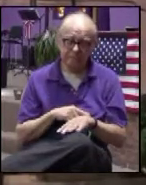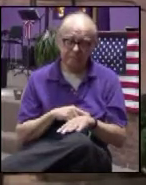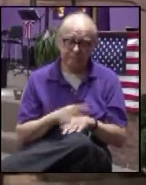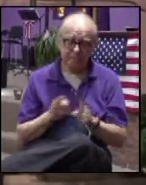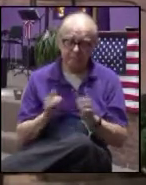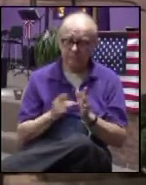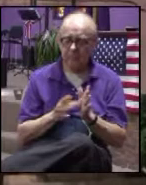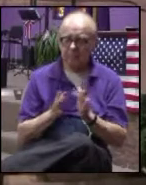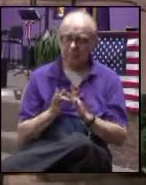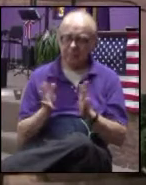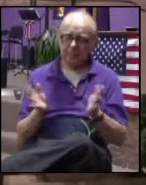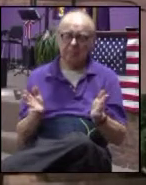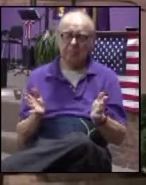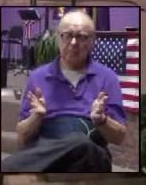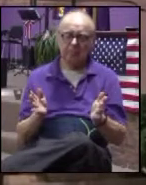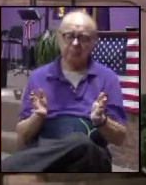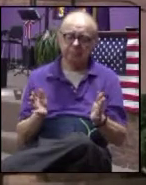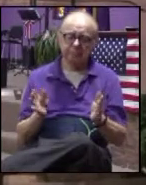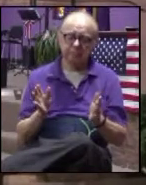when Jesus was